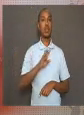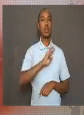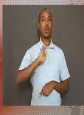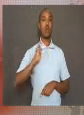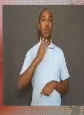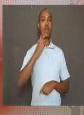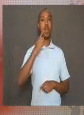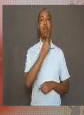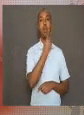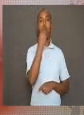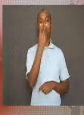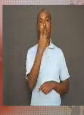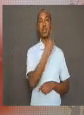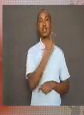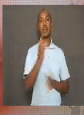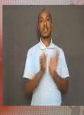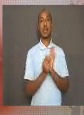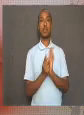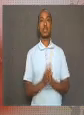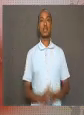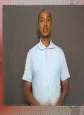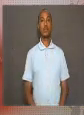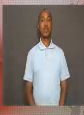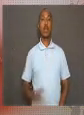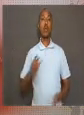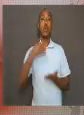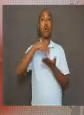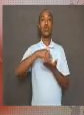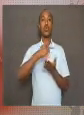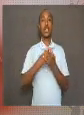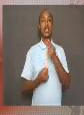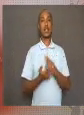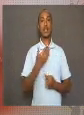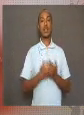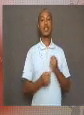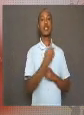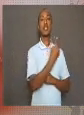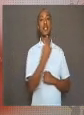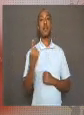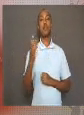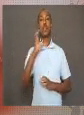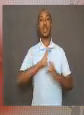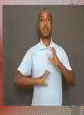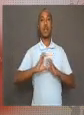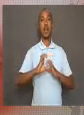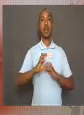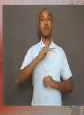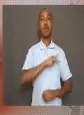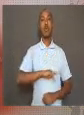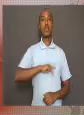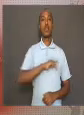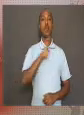we will look at some examples. We will also discuss some of the